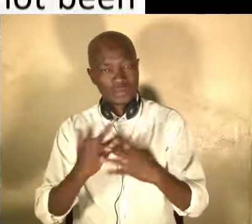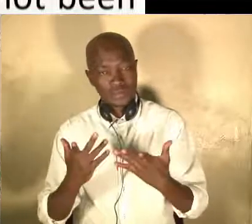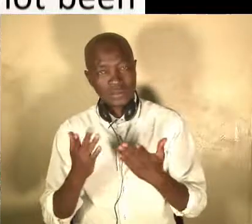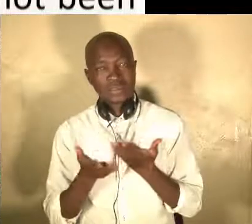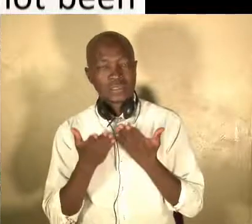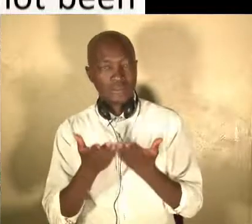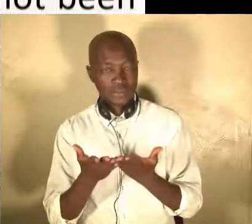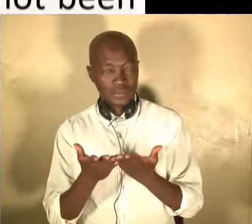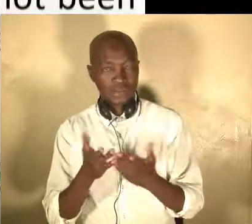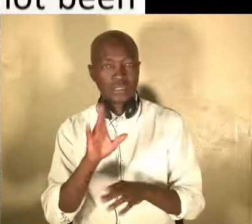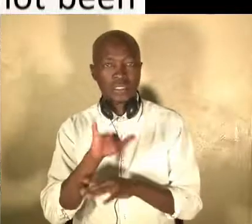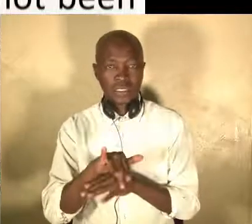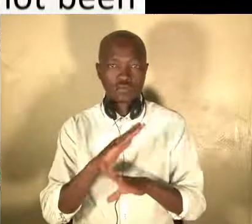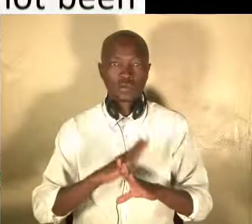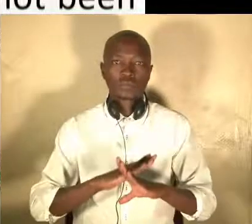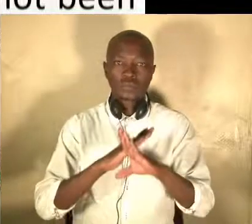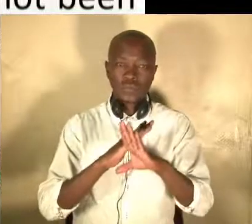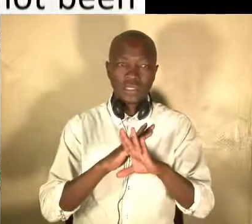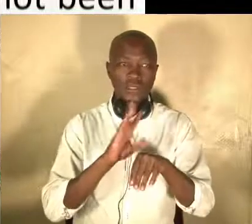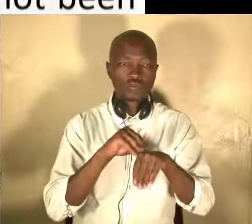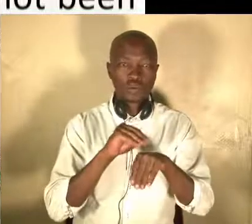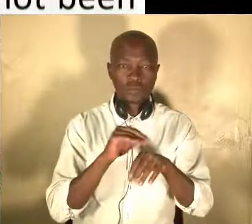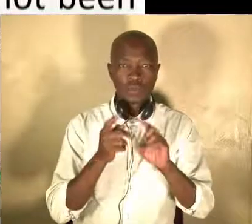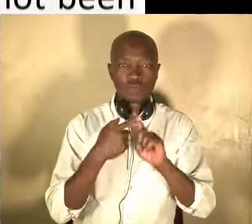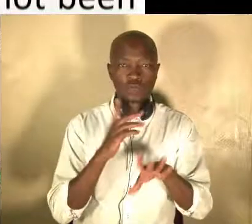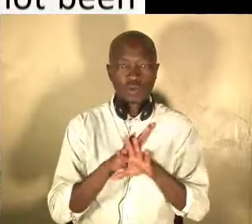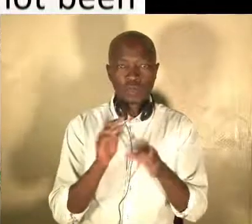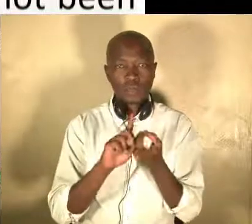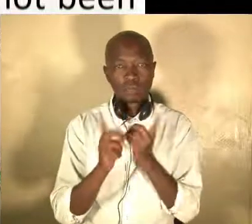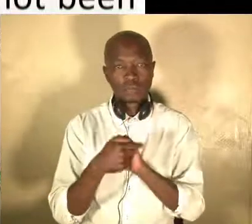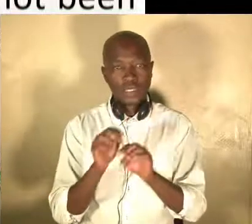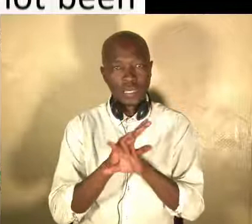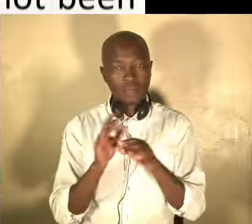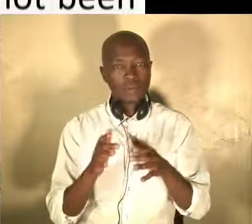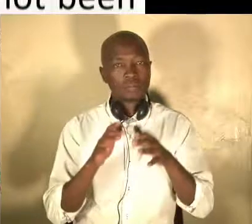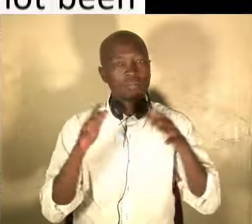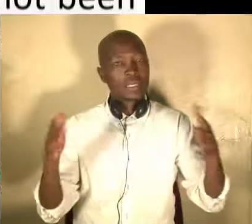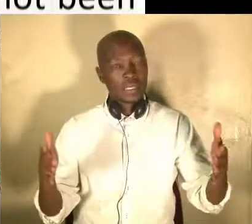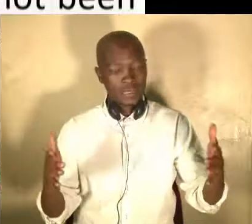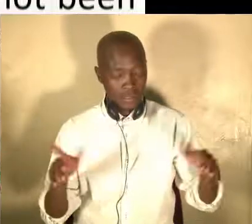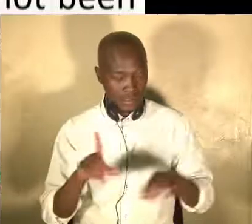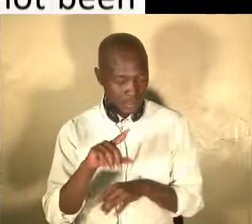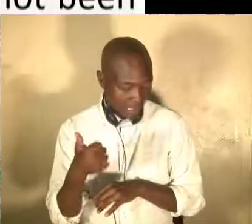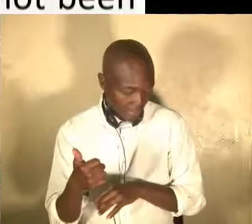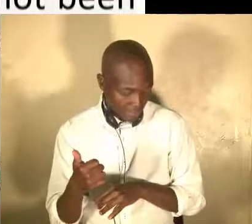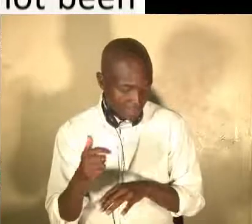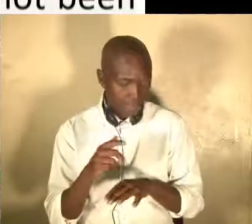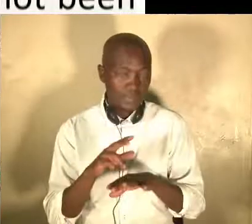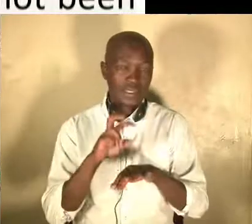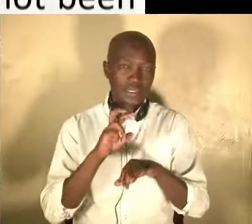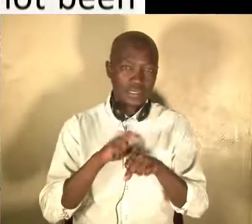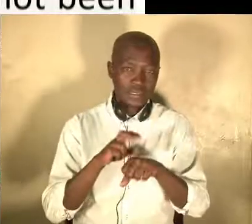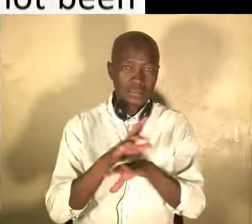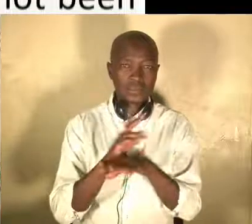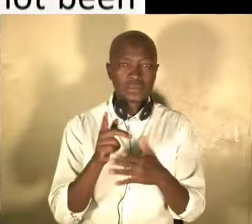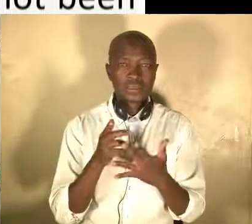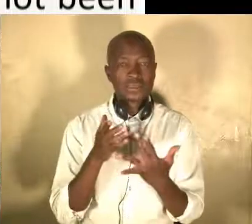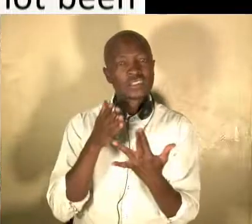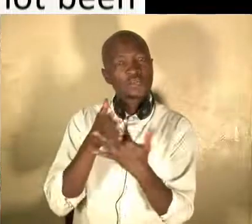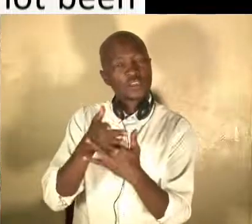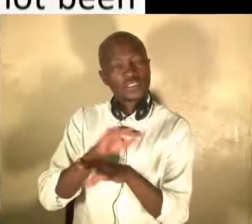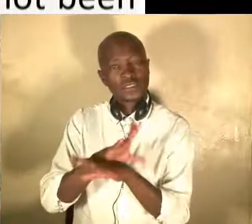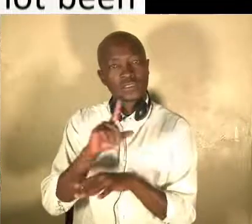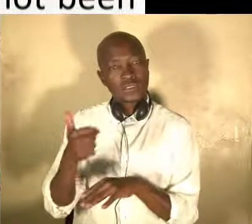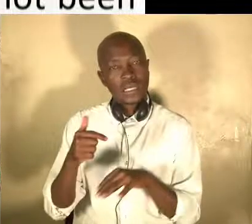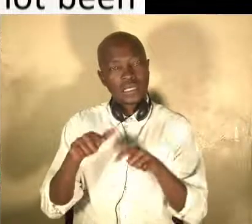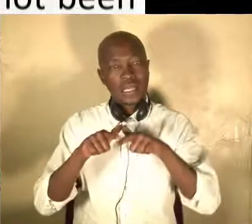services that would prevent a problem from becoming bigger and then require interventions at